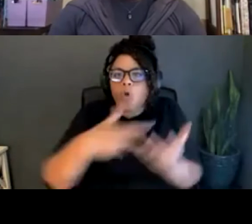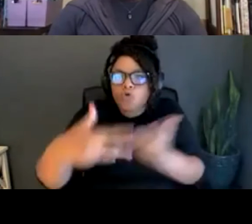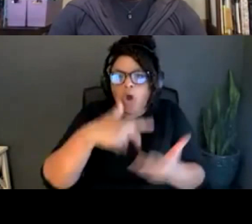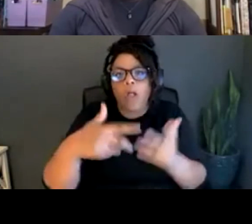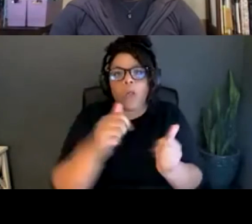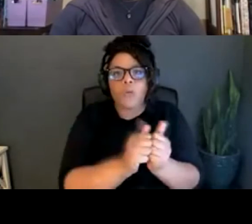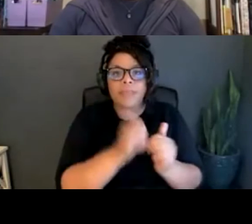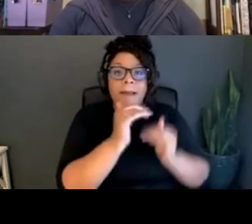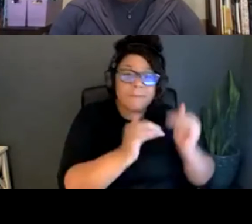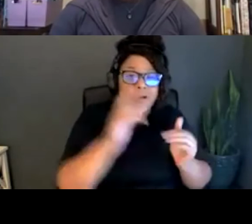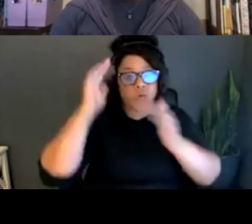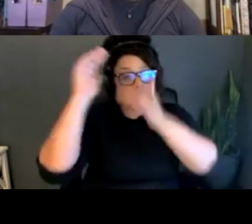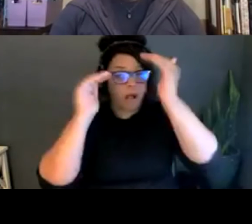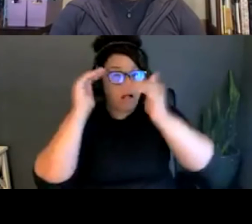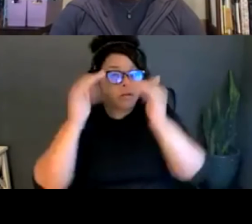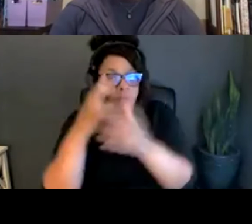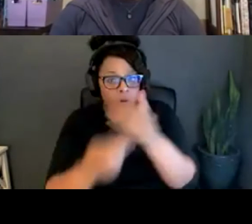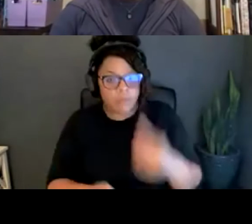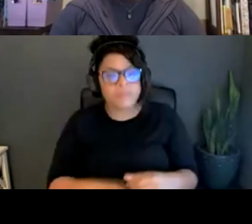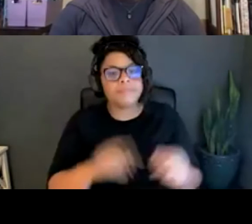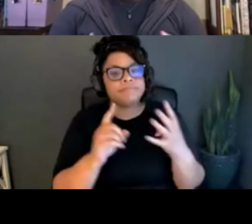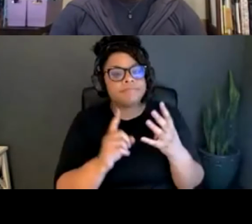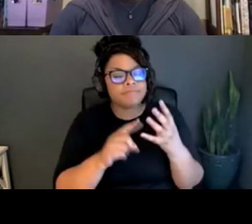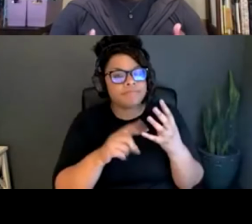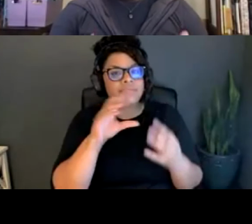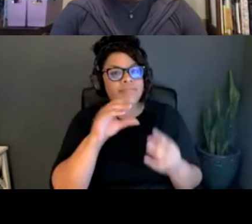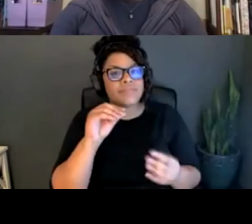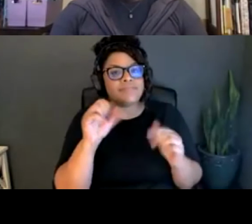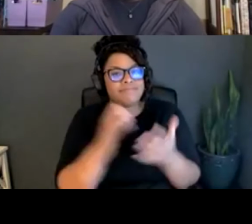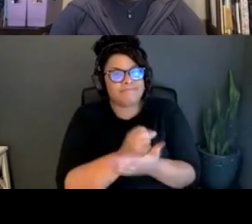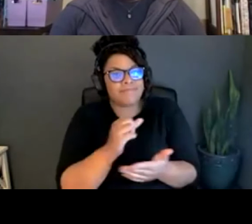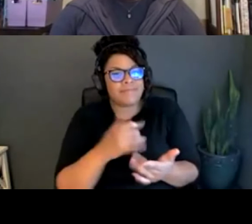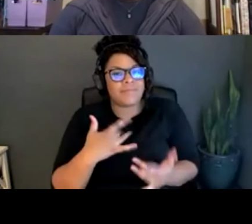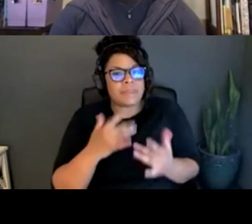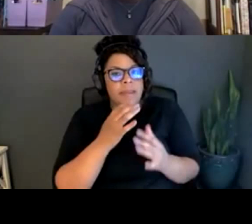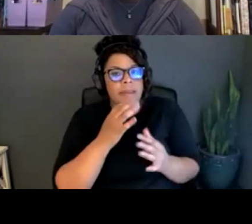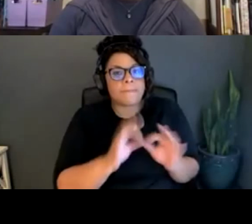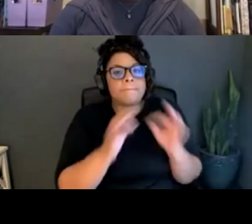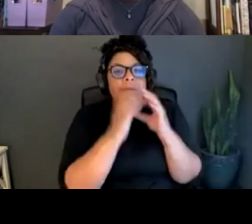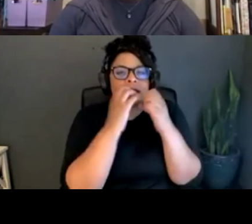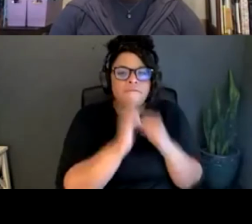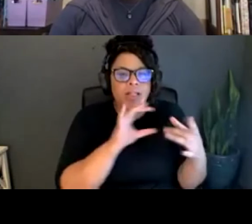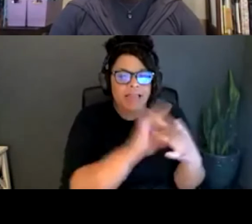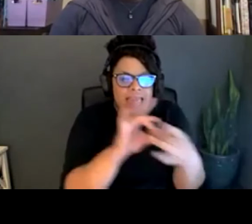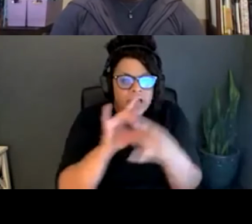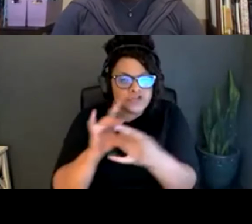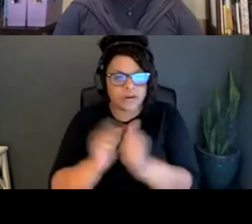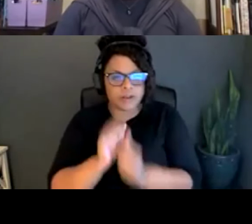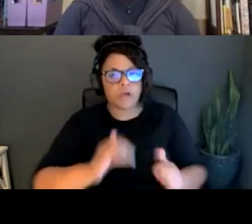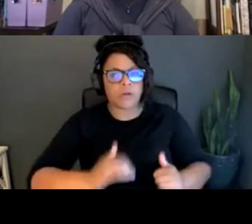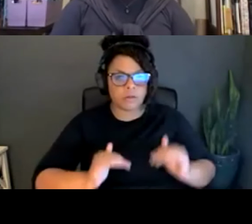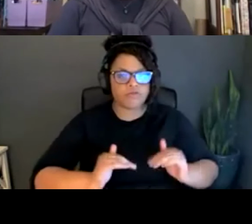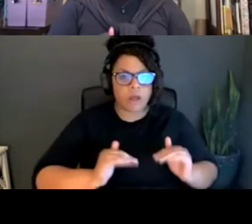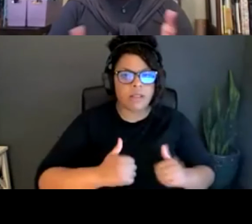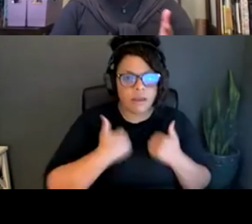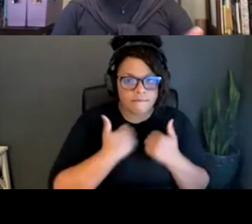or adults, and building meaningful connections in the lives of children. And so it's important